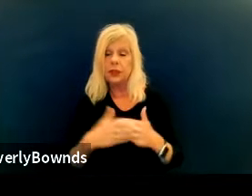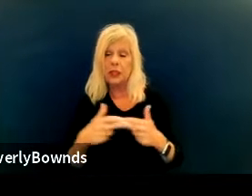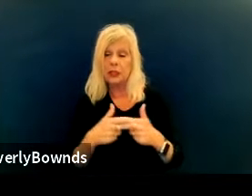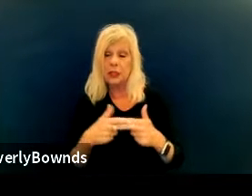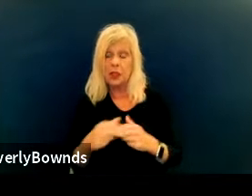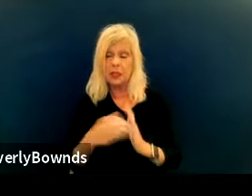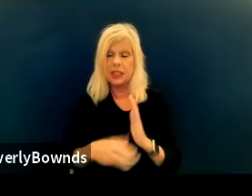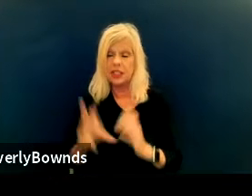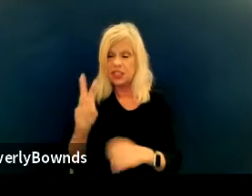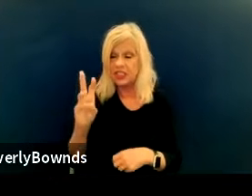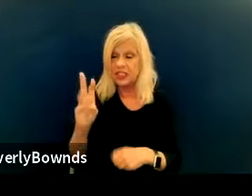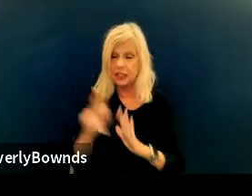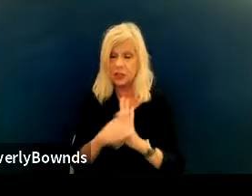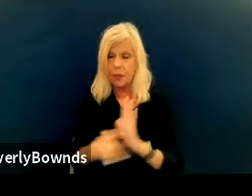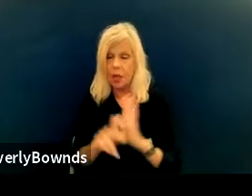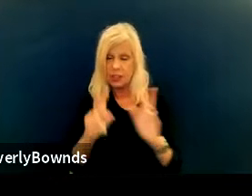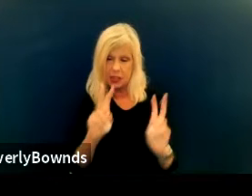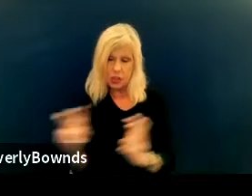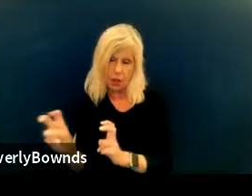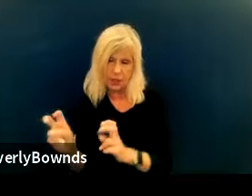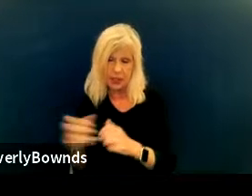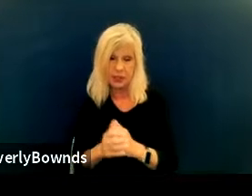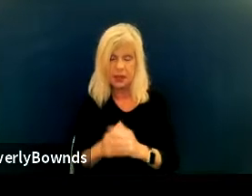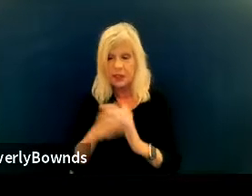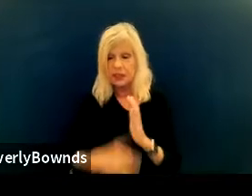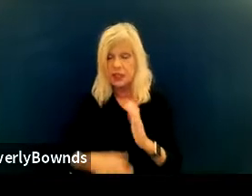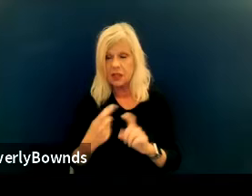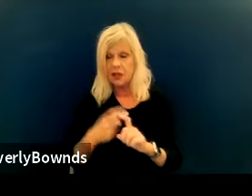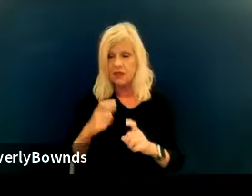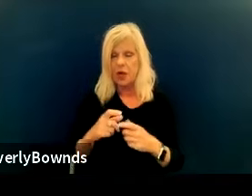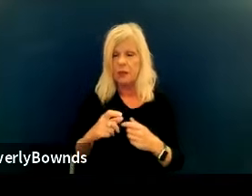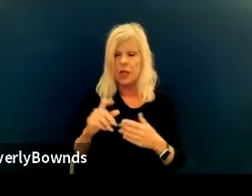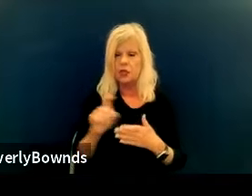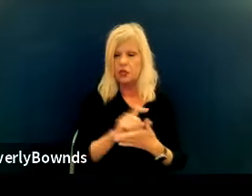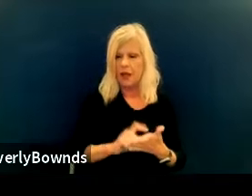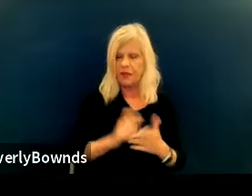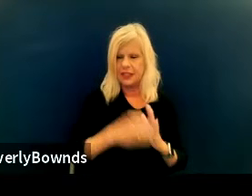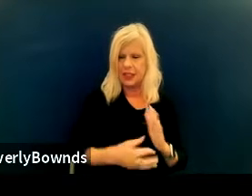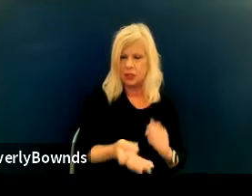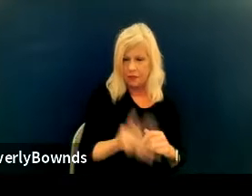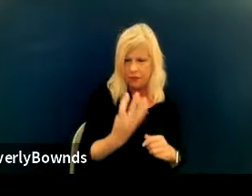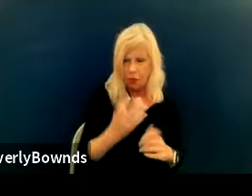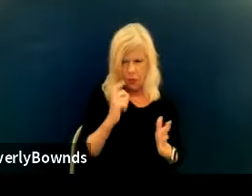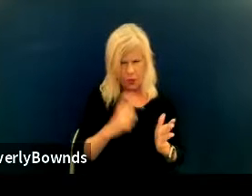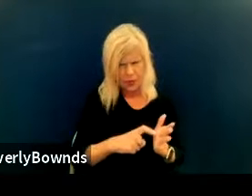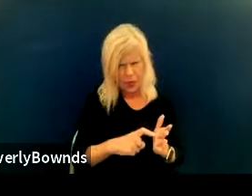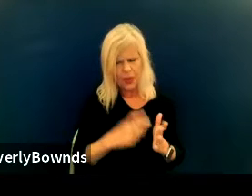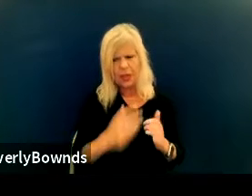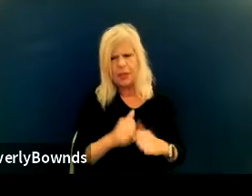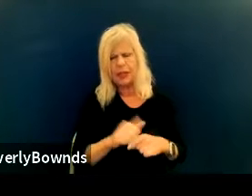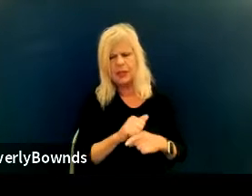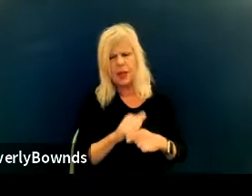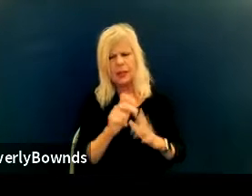Section 6 is on policy topics, and this section really came out of drafting Section 4. We realized that there were specific best